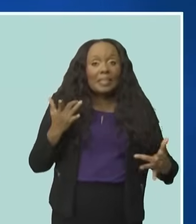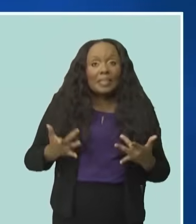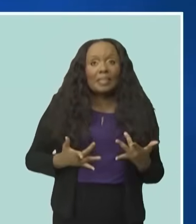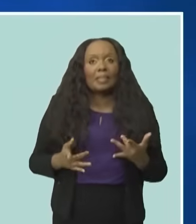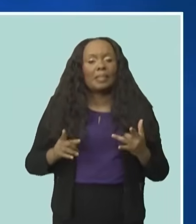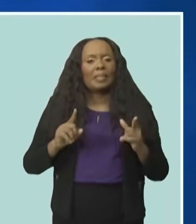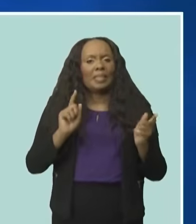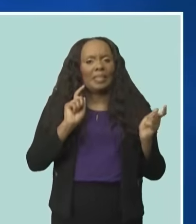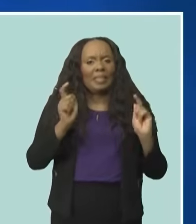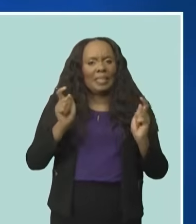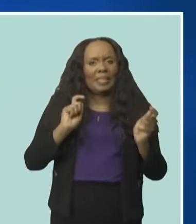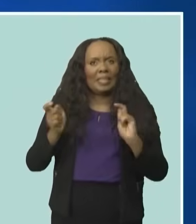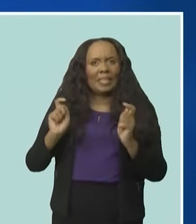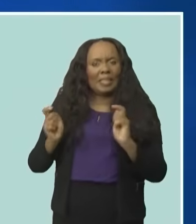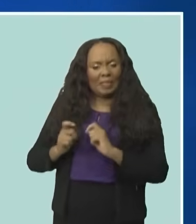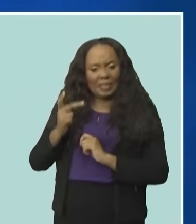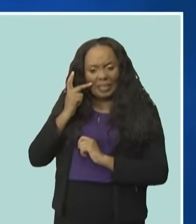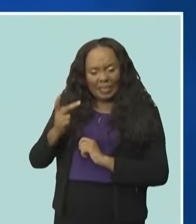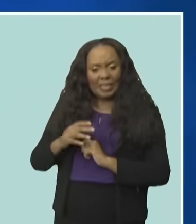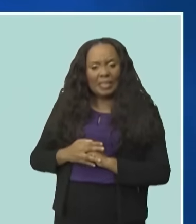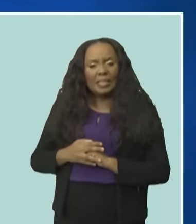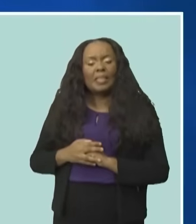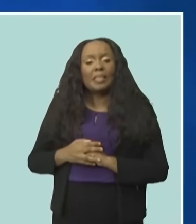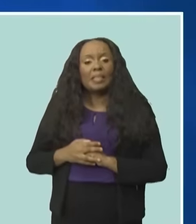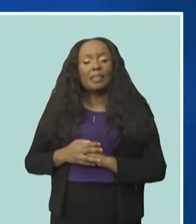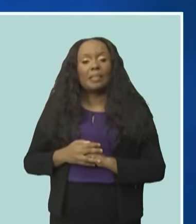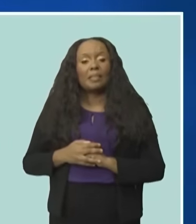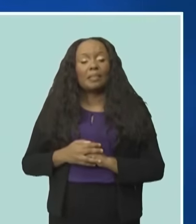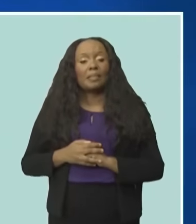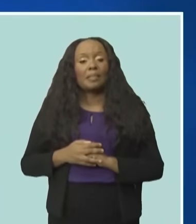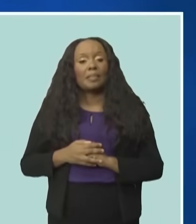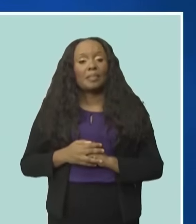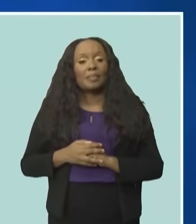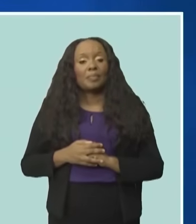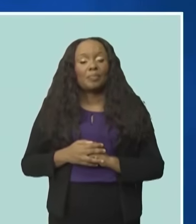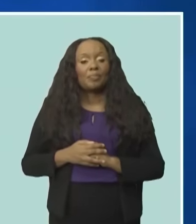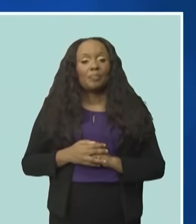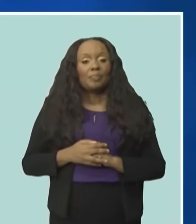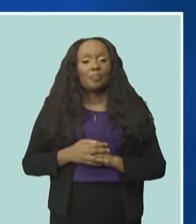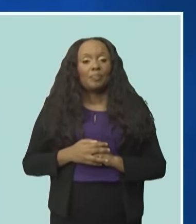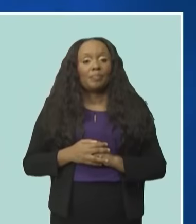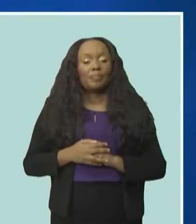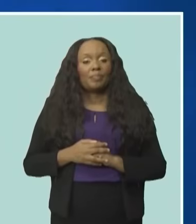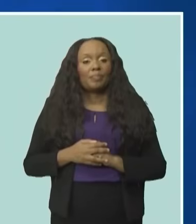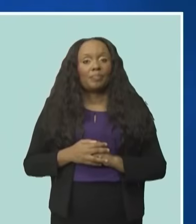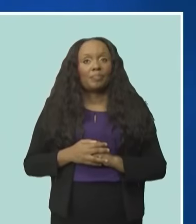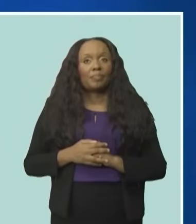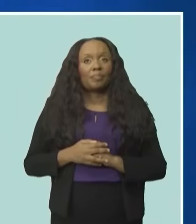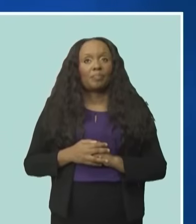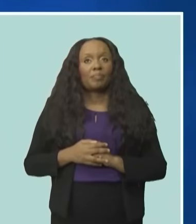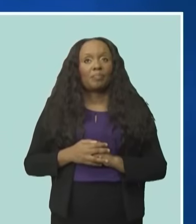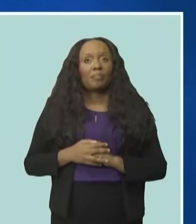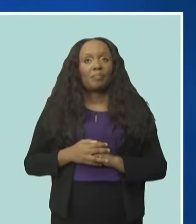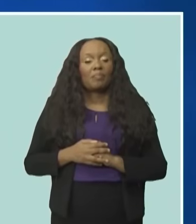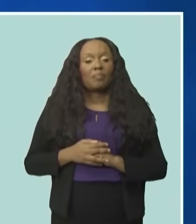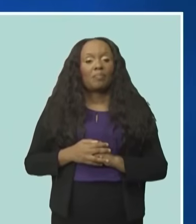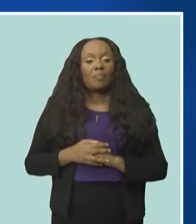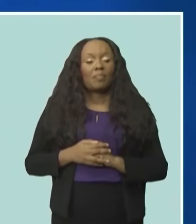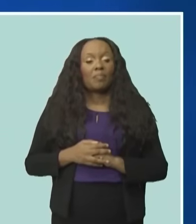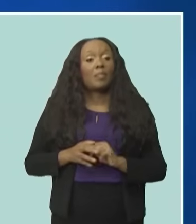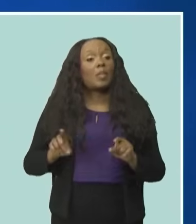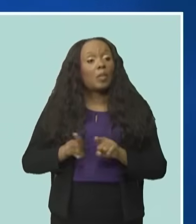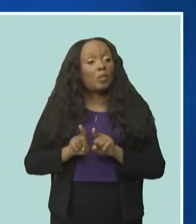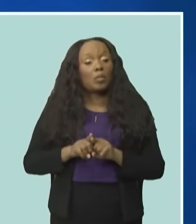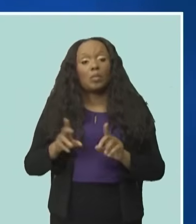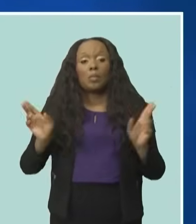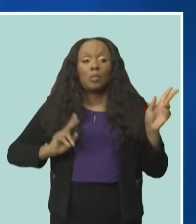what we will see in Guyana, but also opened up doors for talent from Barbados or Guyanese who live here and